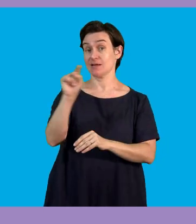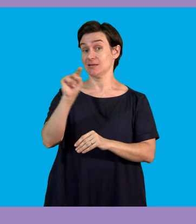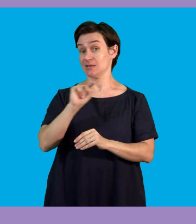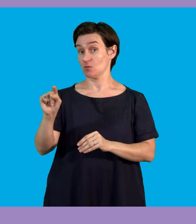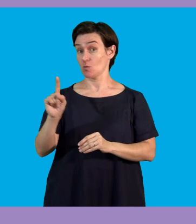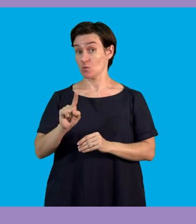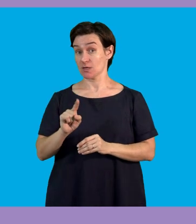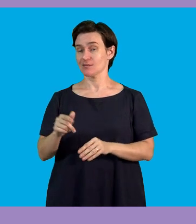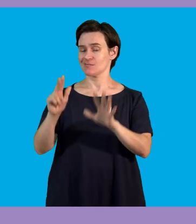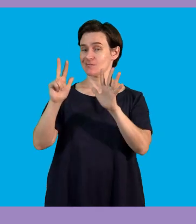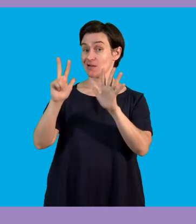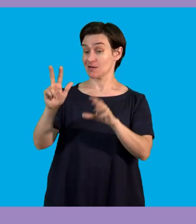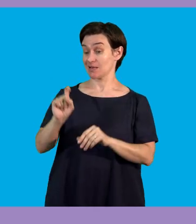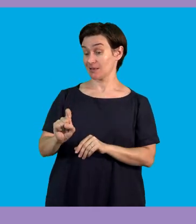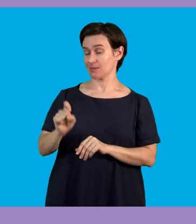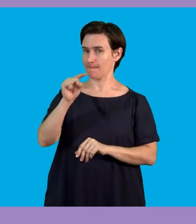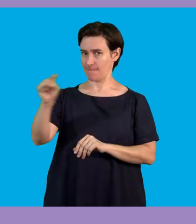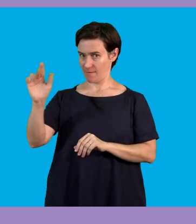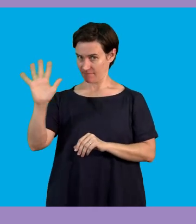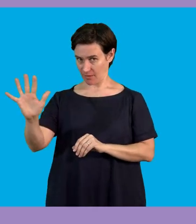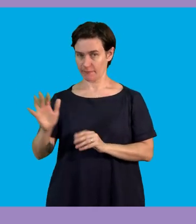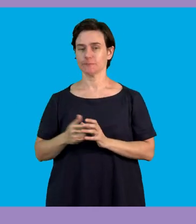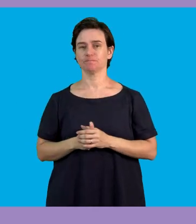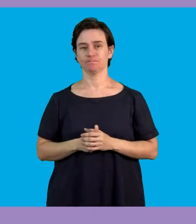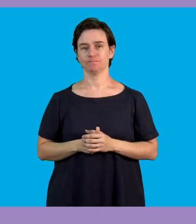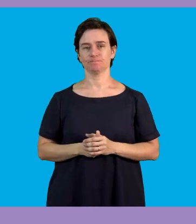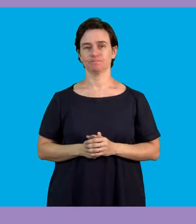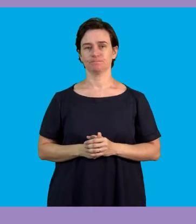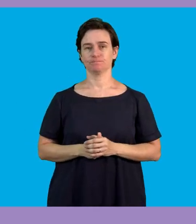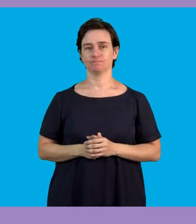2x plus 7 equals to 8x minus 5.